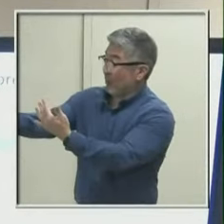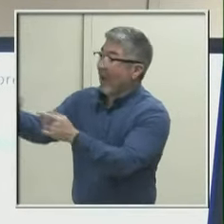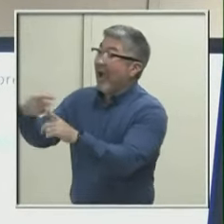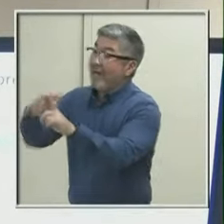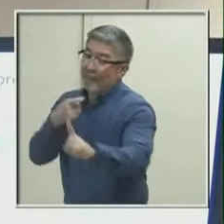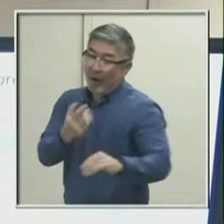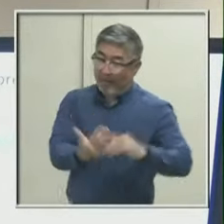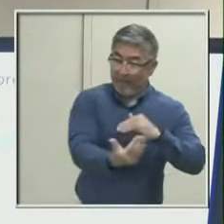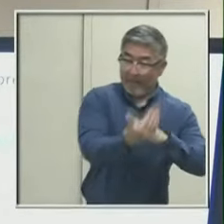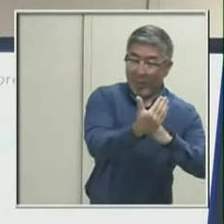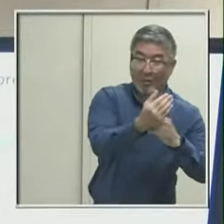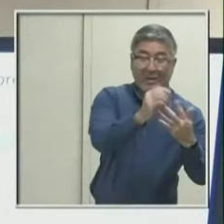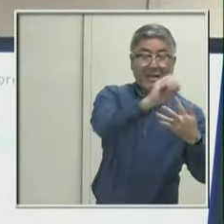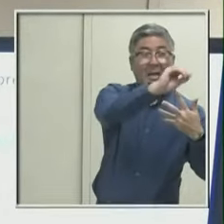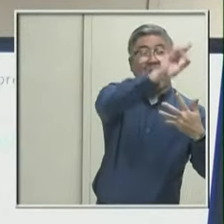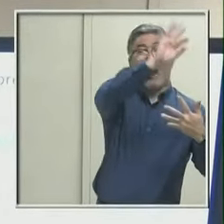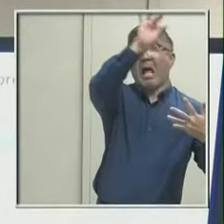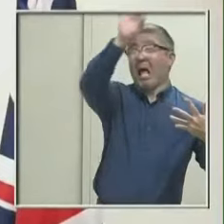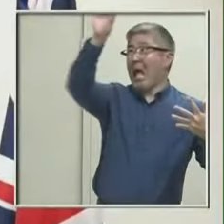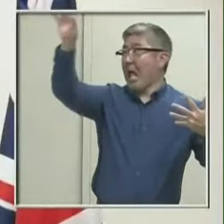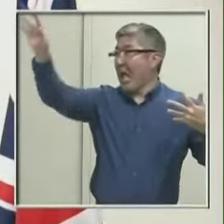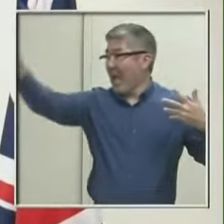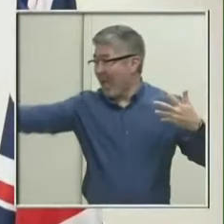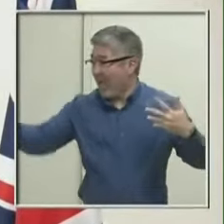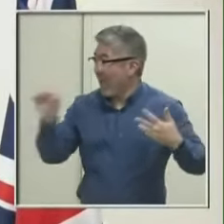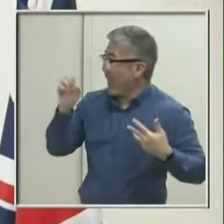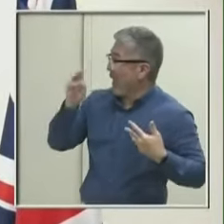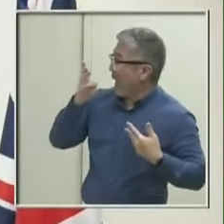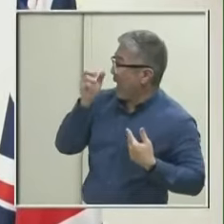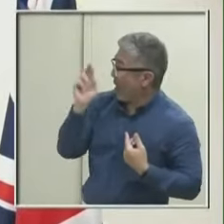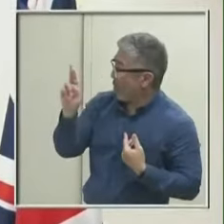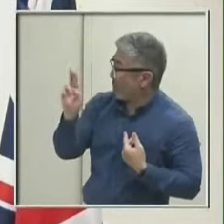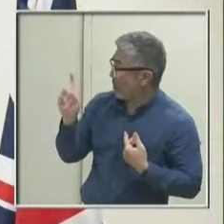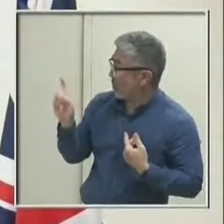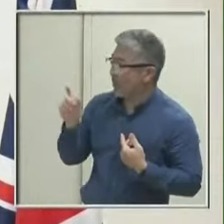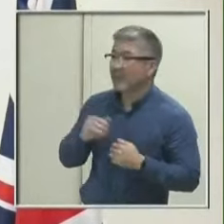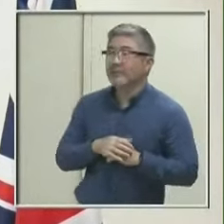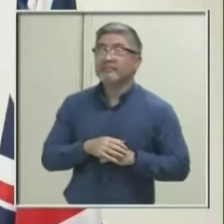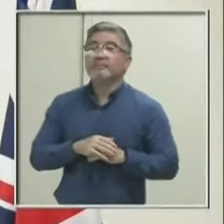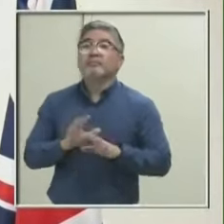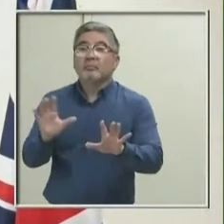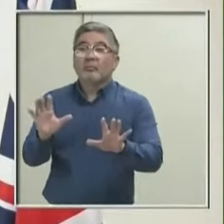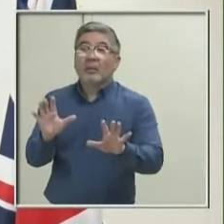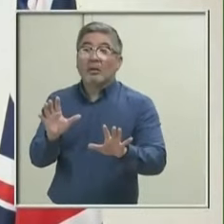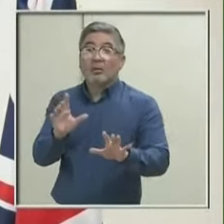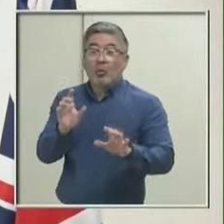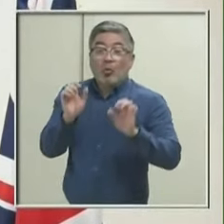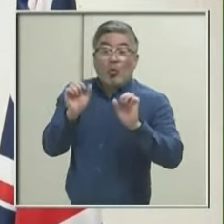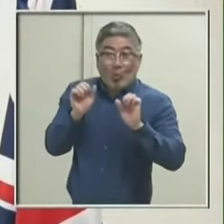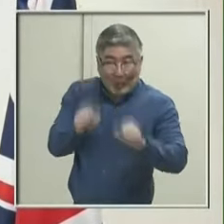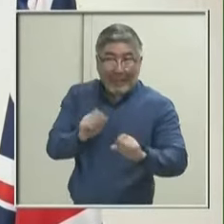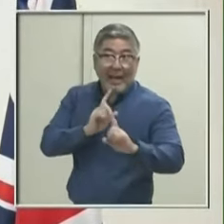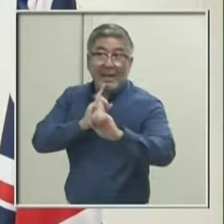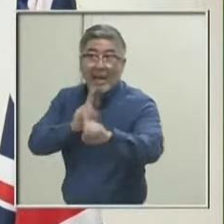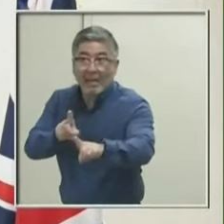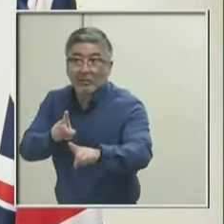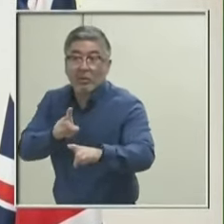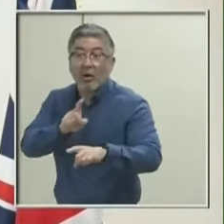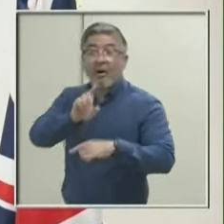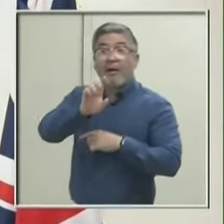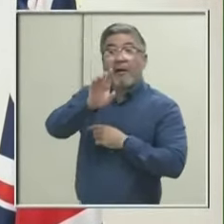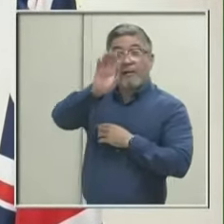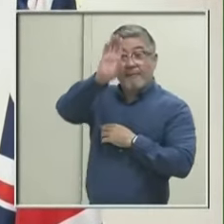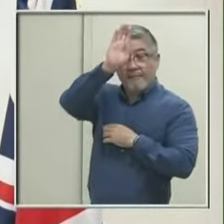fire? So what we can say is that we know the fire department stated that the fire